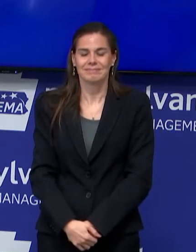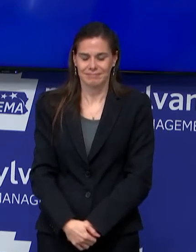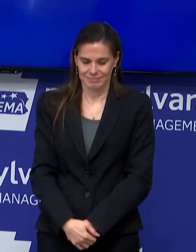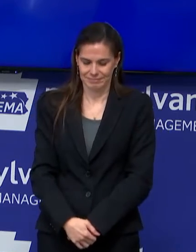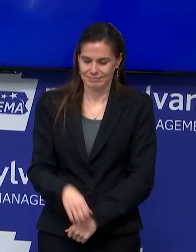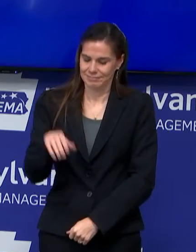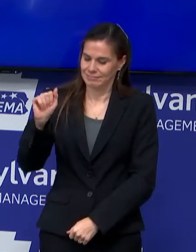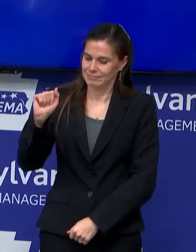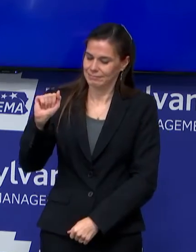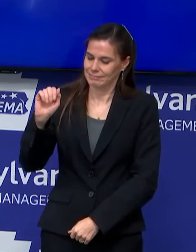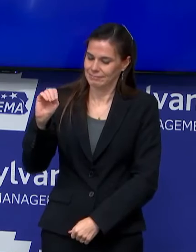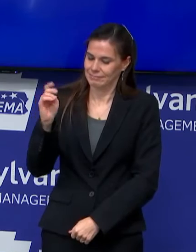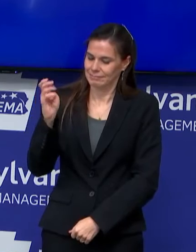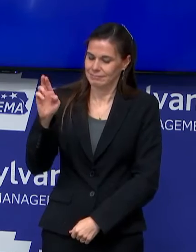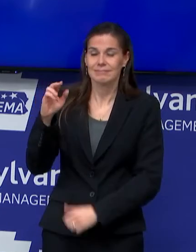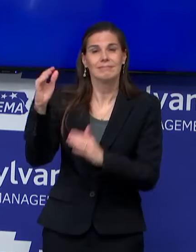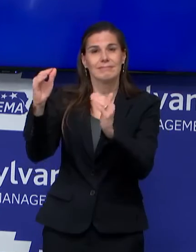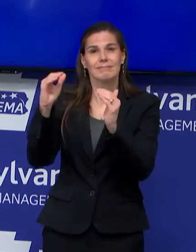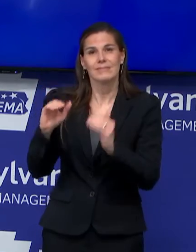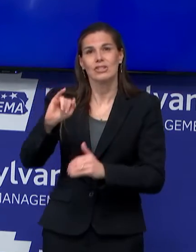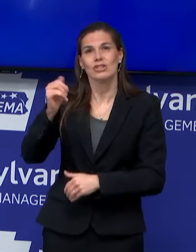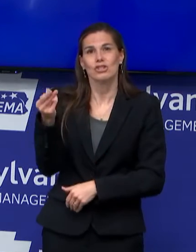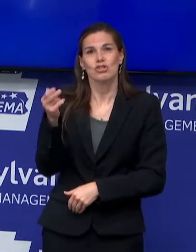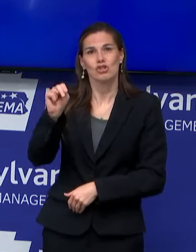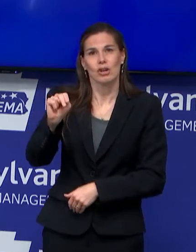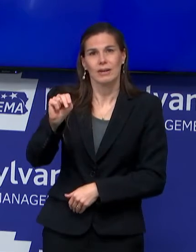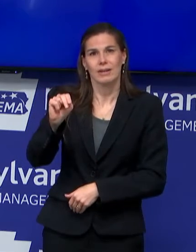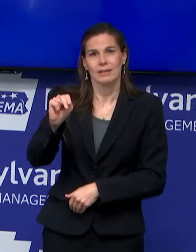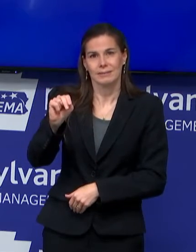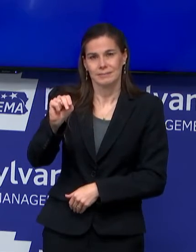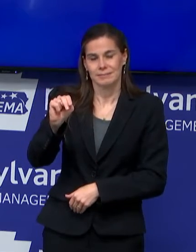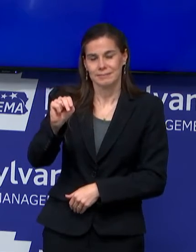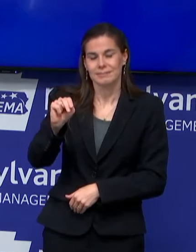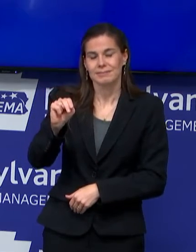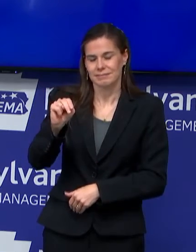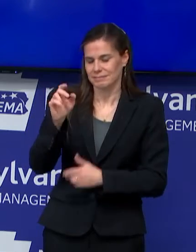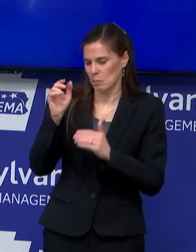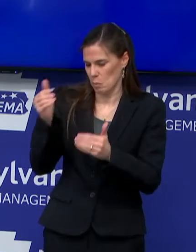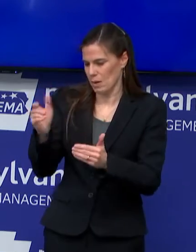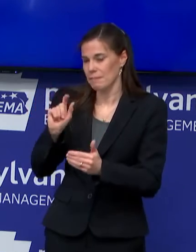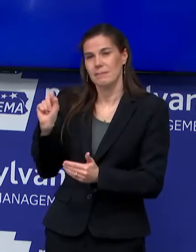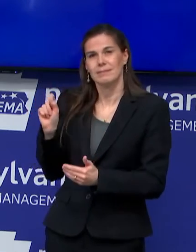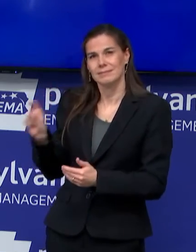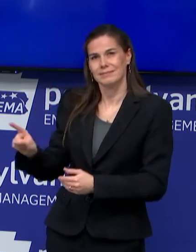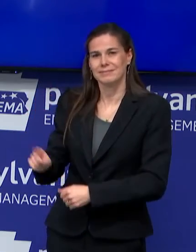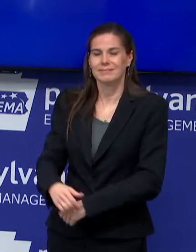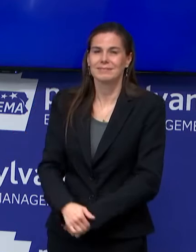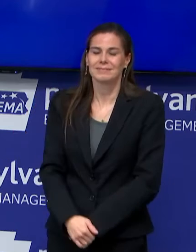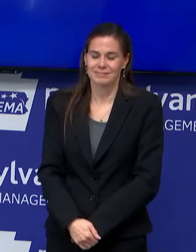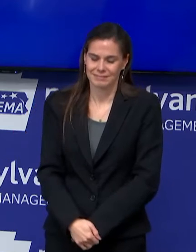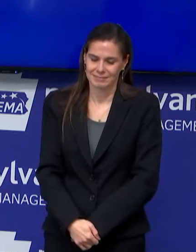Okay, up next, we have John Finnerty from CNHI. You should be able to unmute.